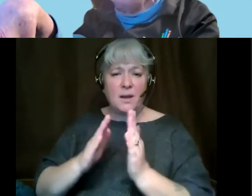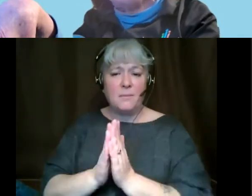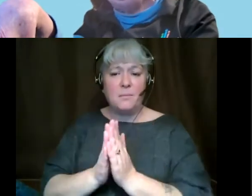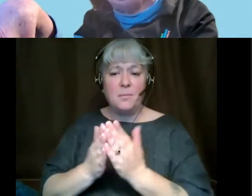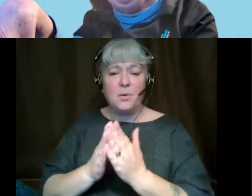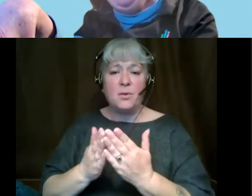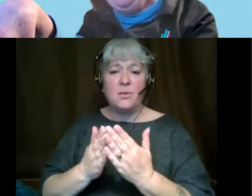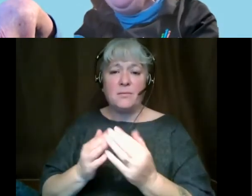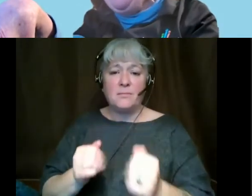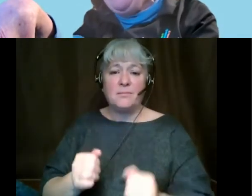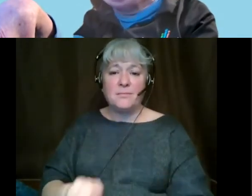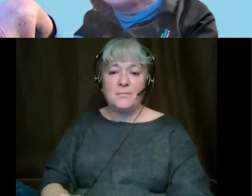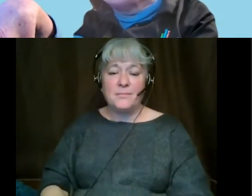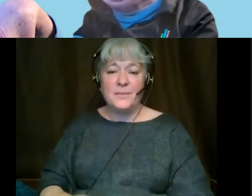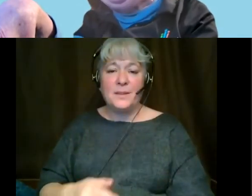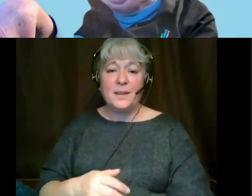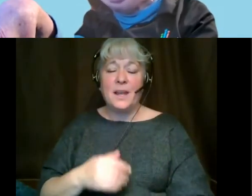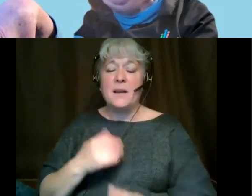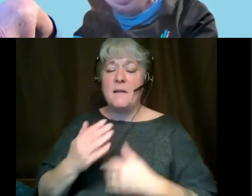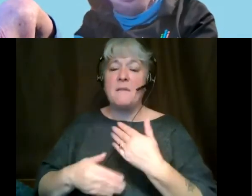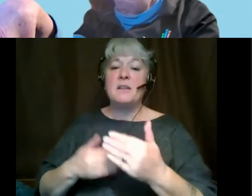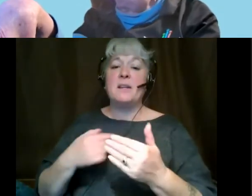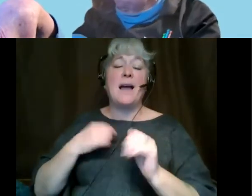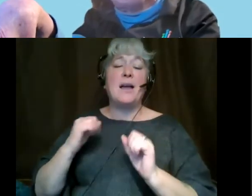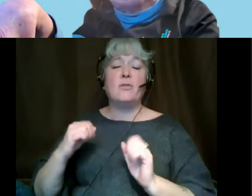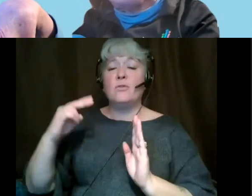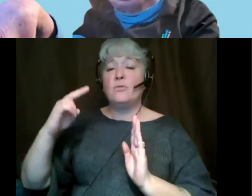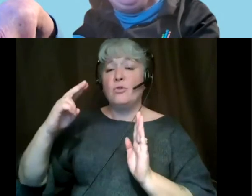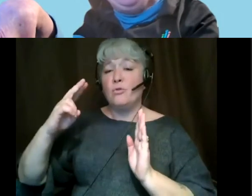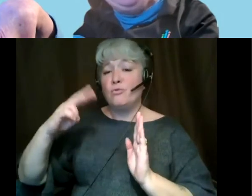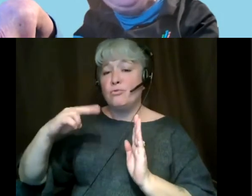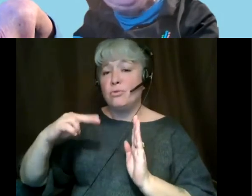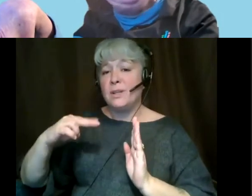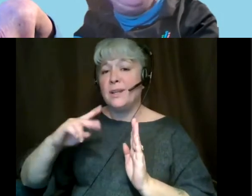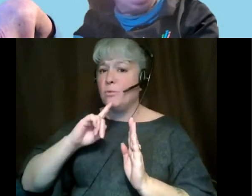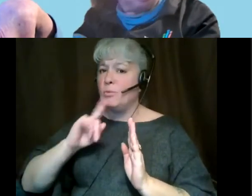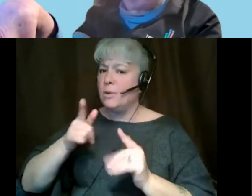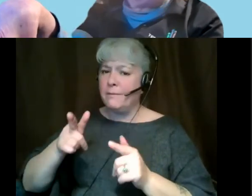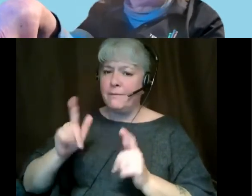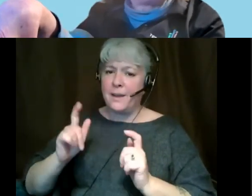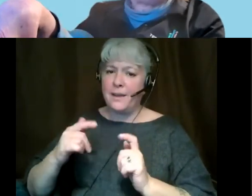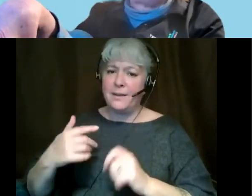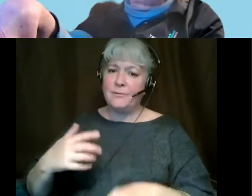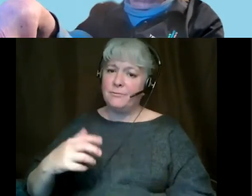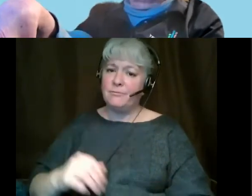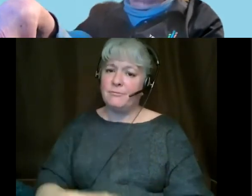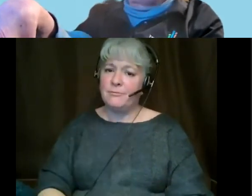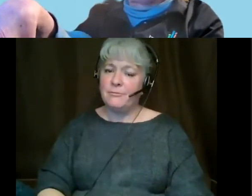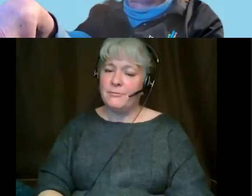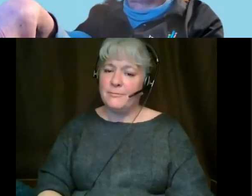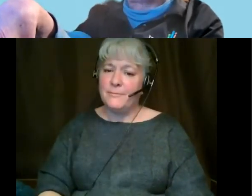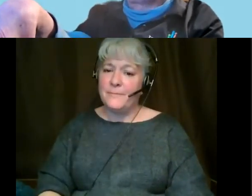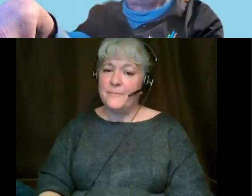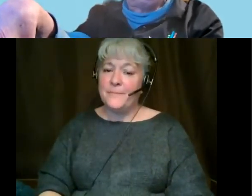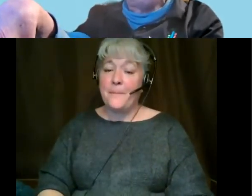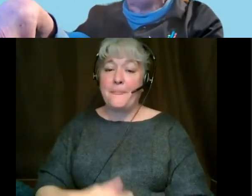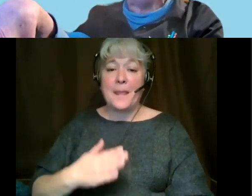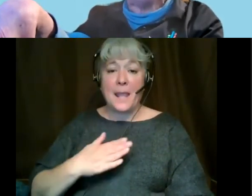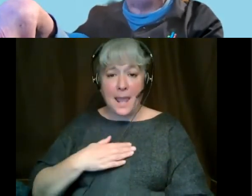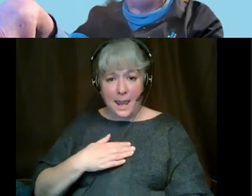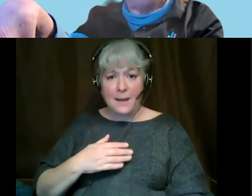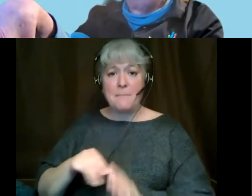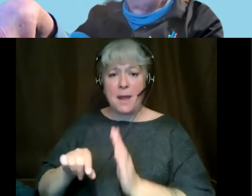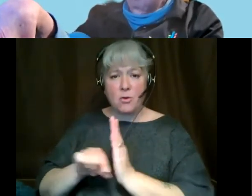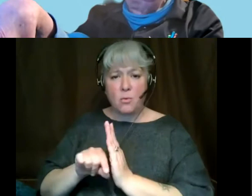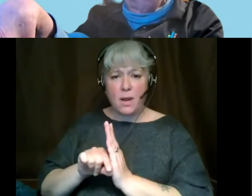digitally so I could read real fast. And my grades